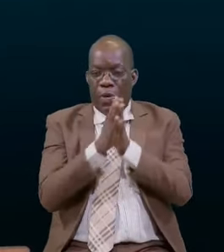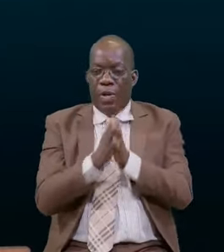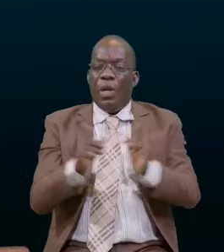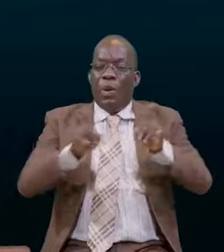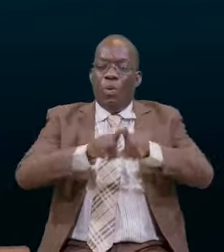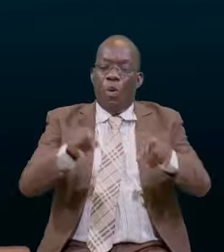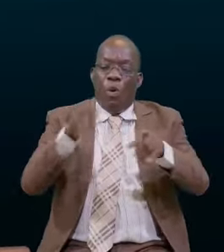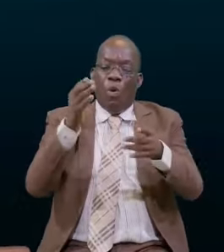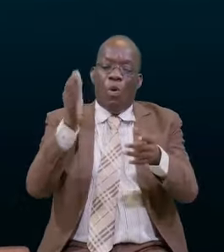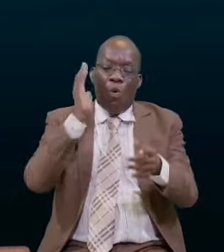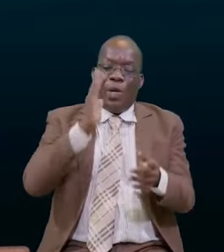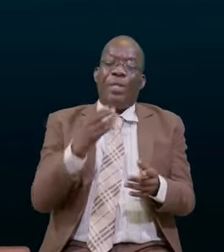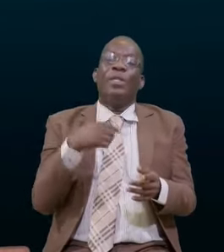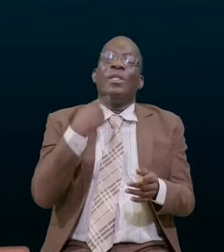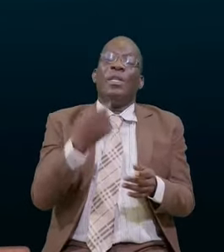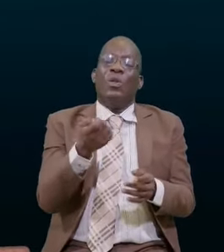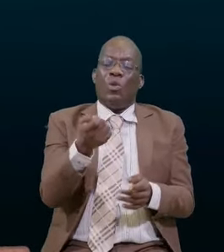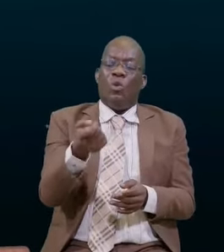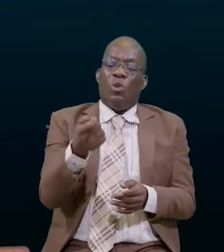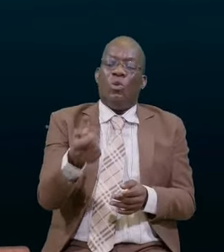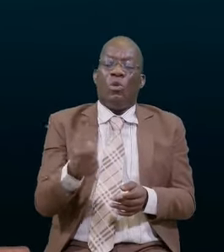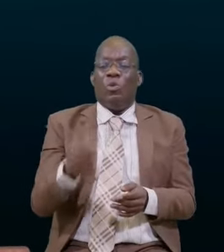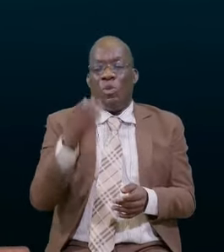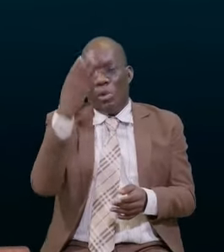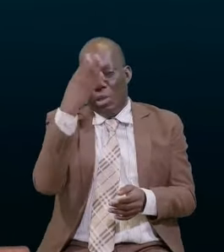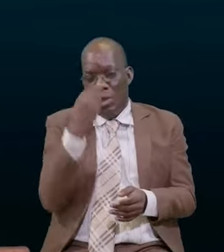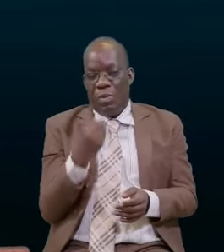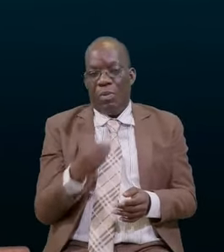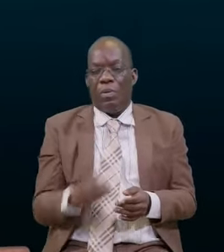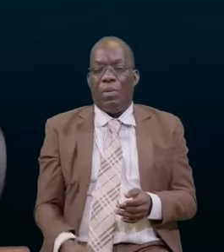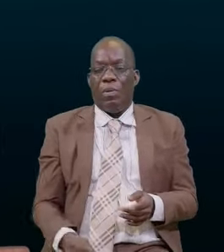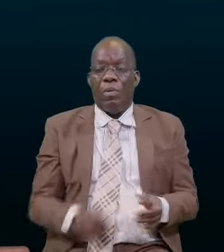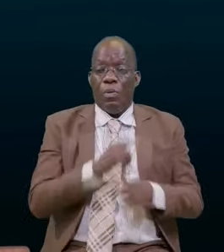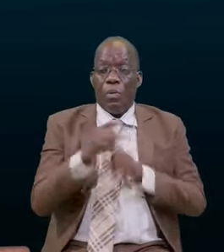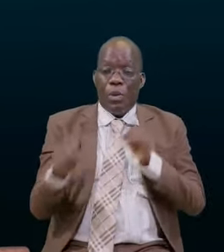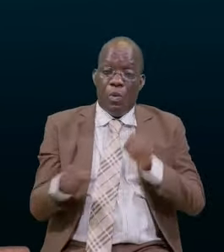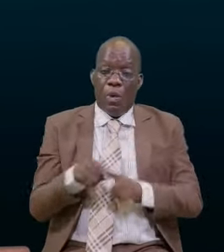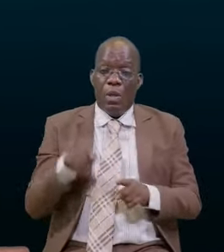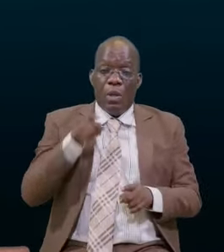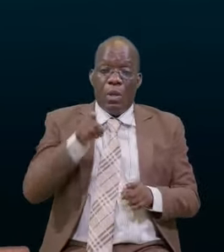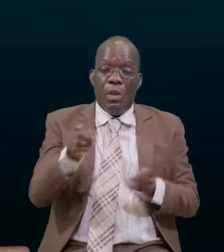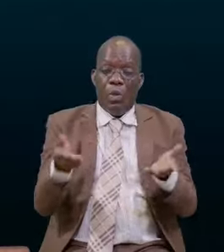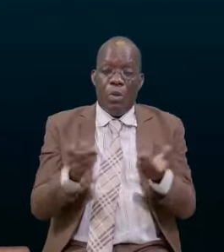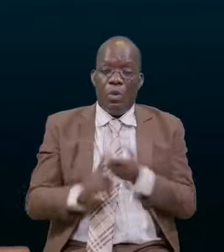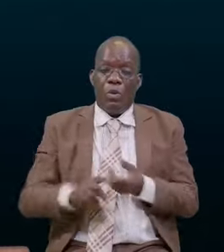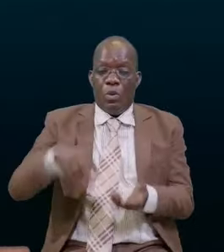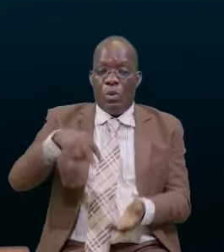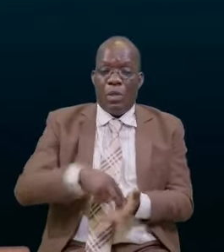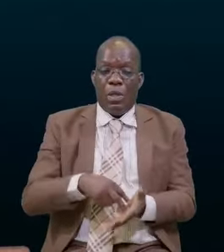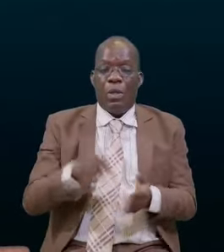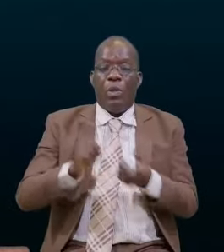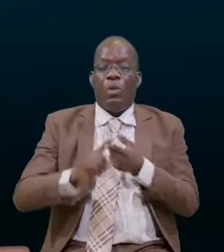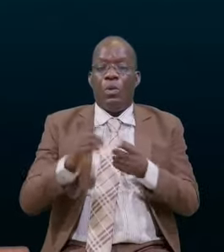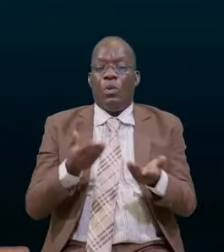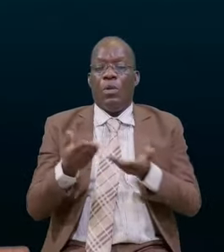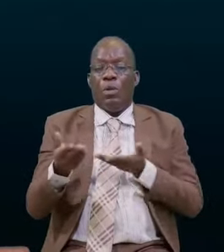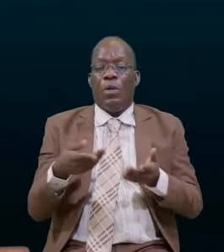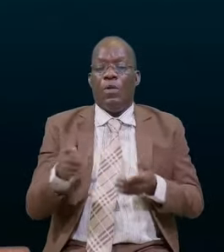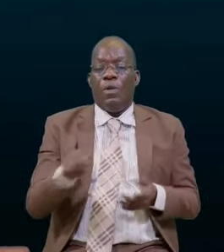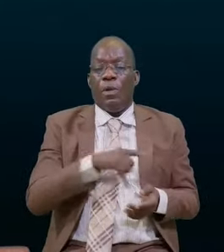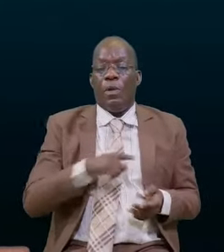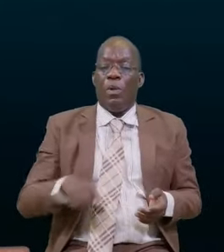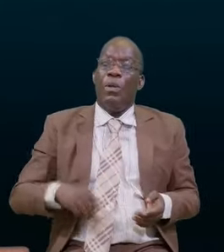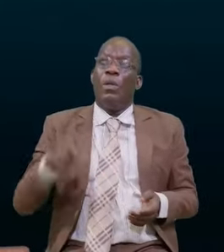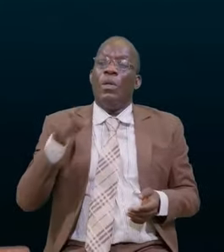pray says a little more sleep when you ought to rise up and go and serve the Lord and do Evangel a little more